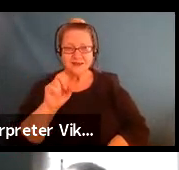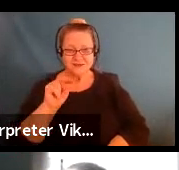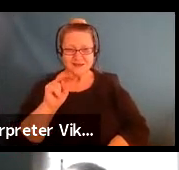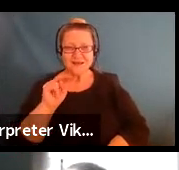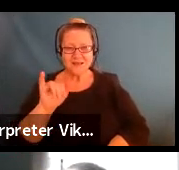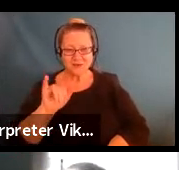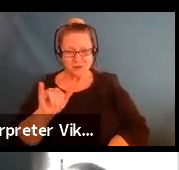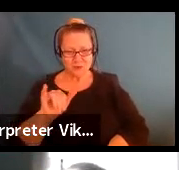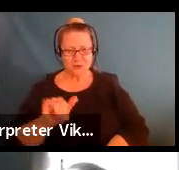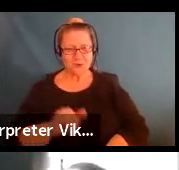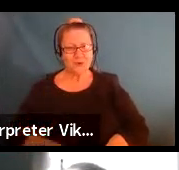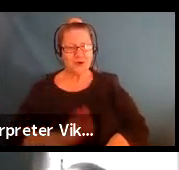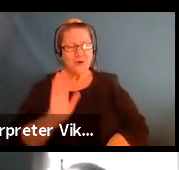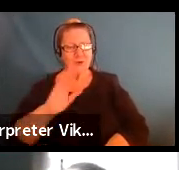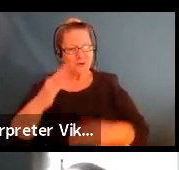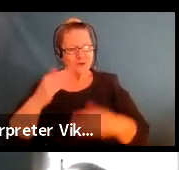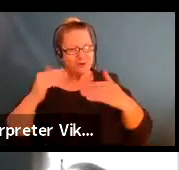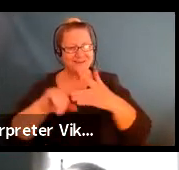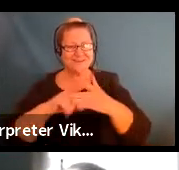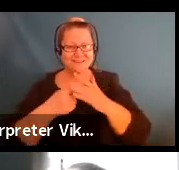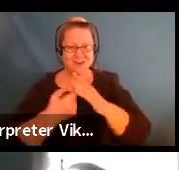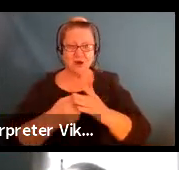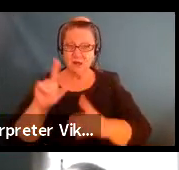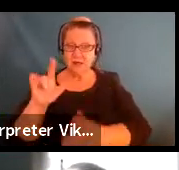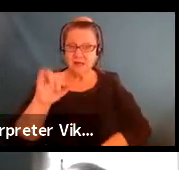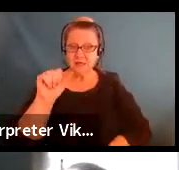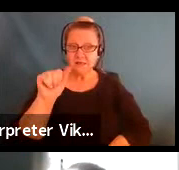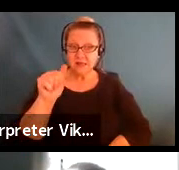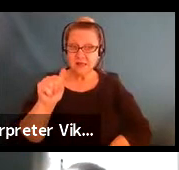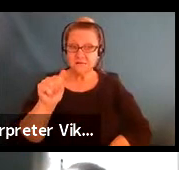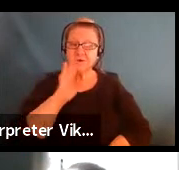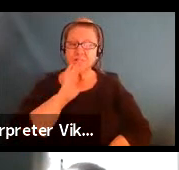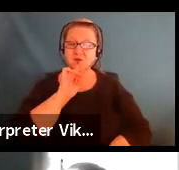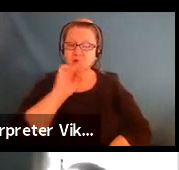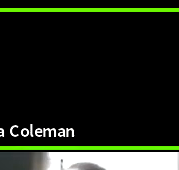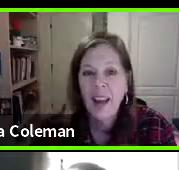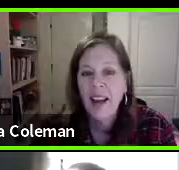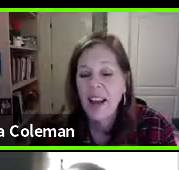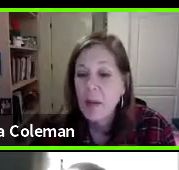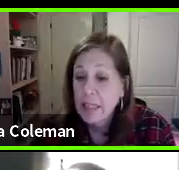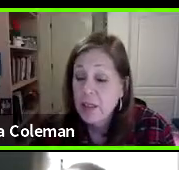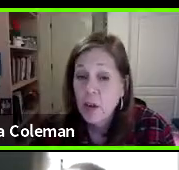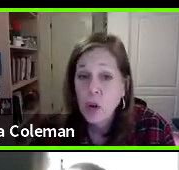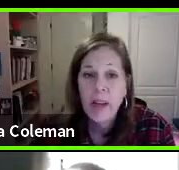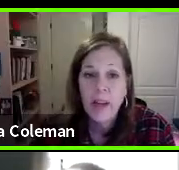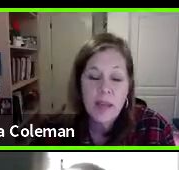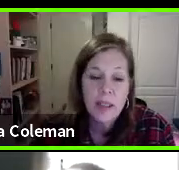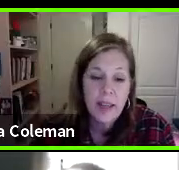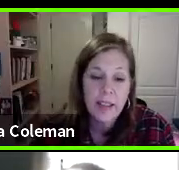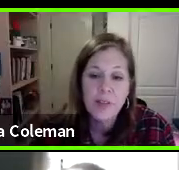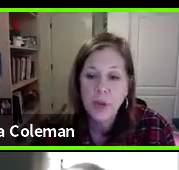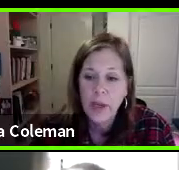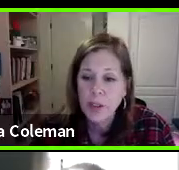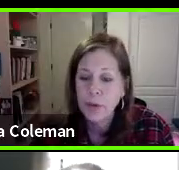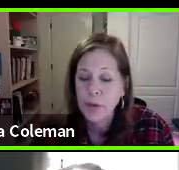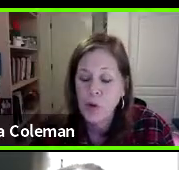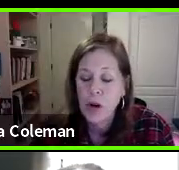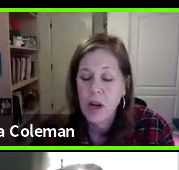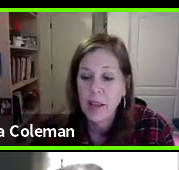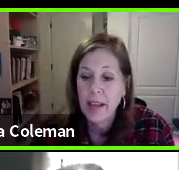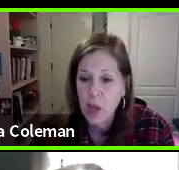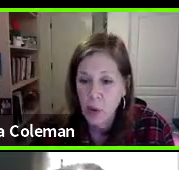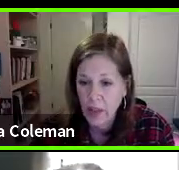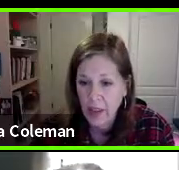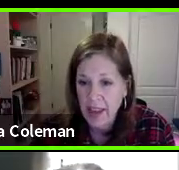up. So let's get started here. Lisa, and make sure to introduce yourselves. I'm Lisa Coleman. I'm the Executive Director